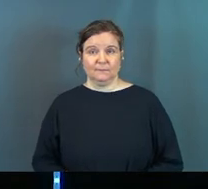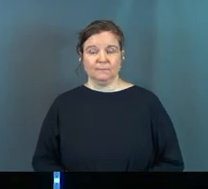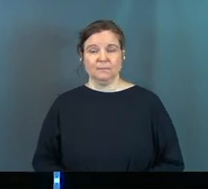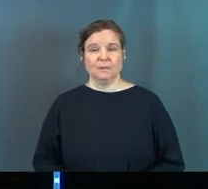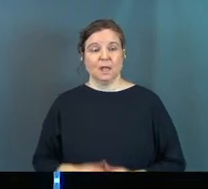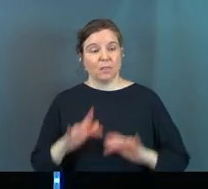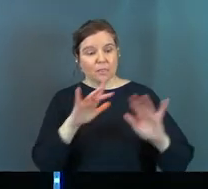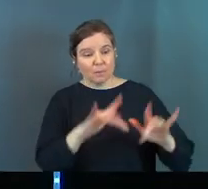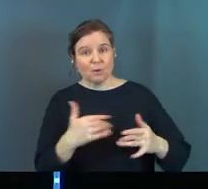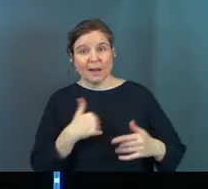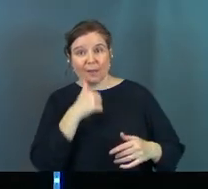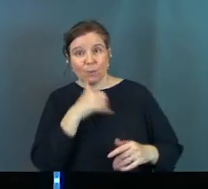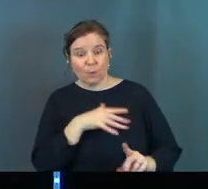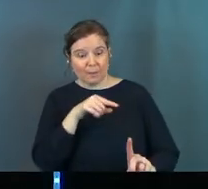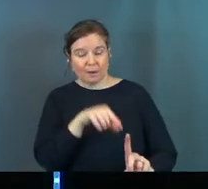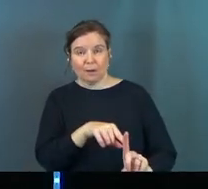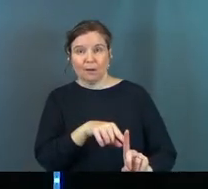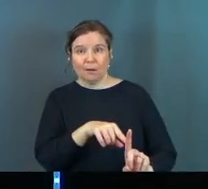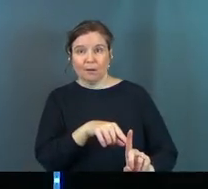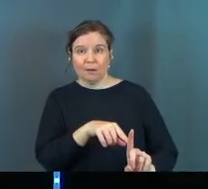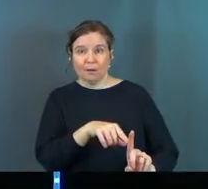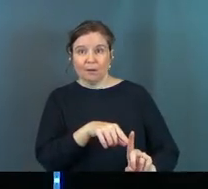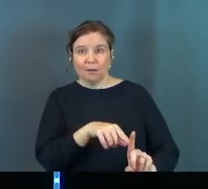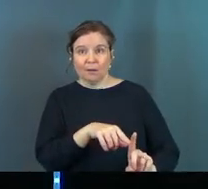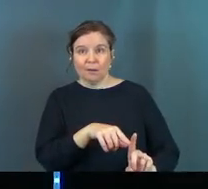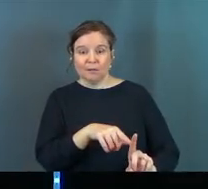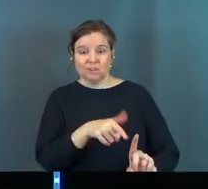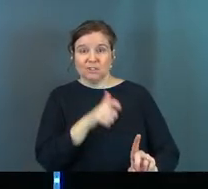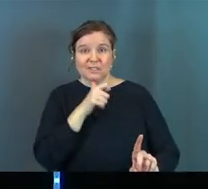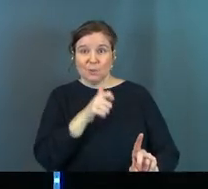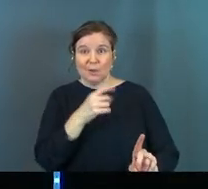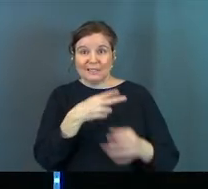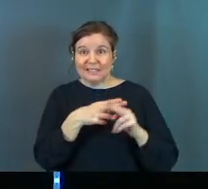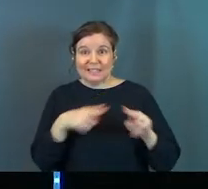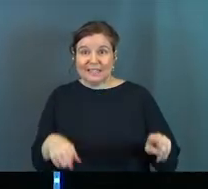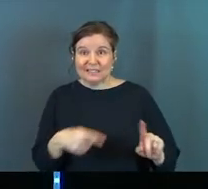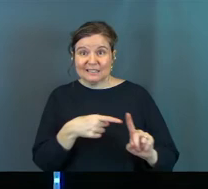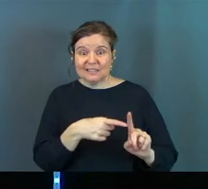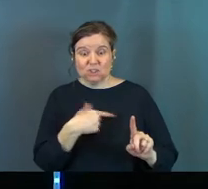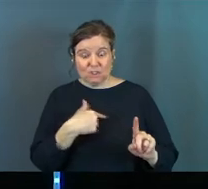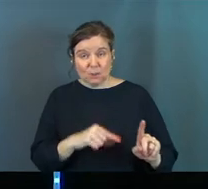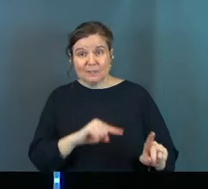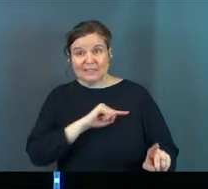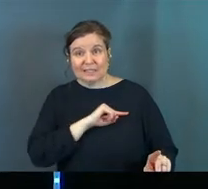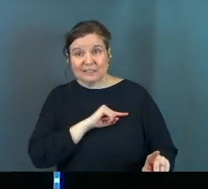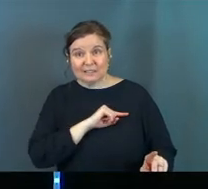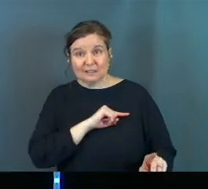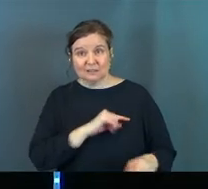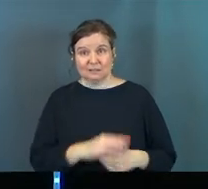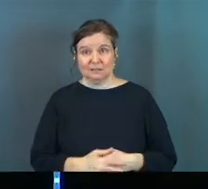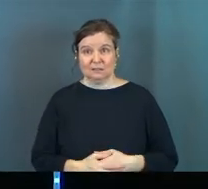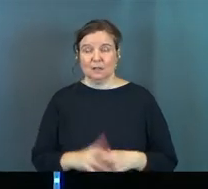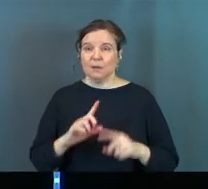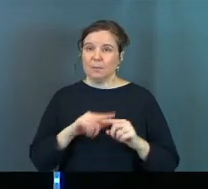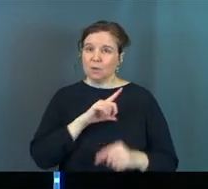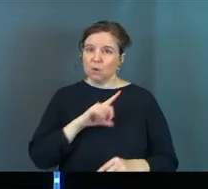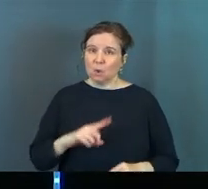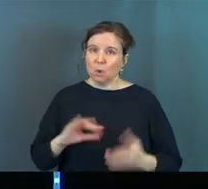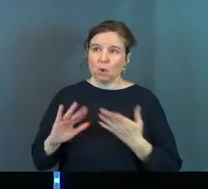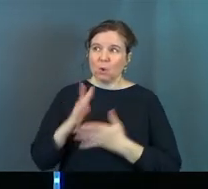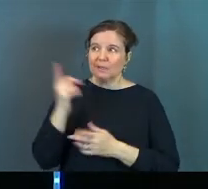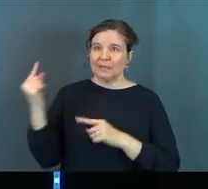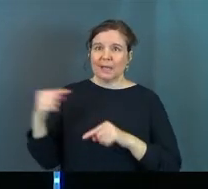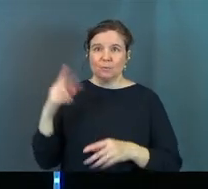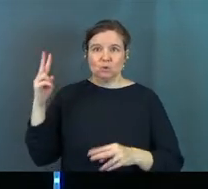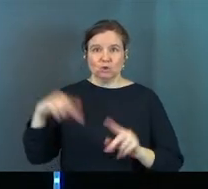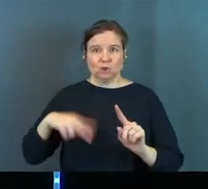The mercy he had on this woman. She wasn't innocent. She was guilty. But the Lord of glory didn't